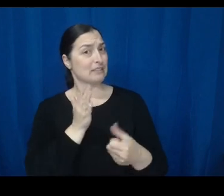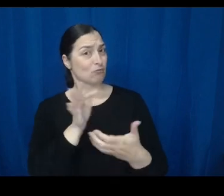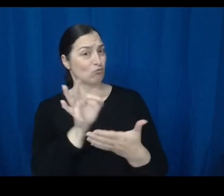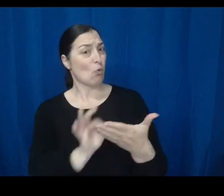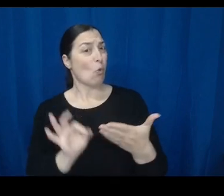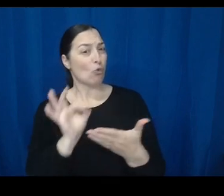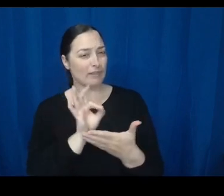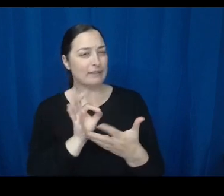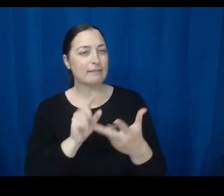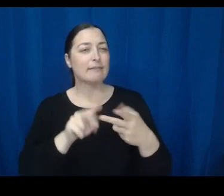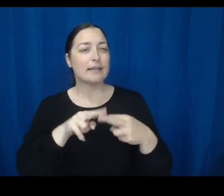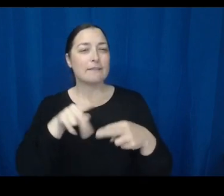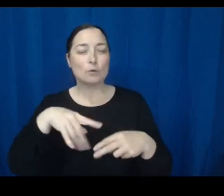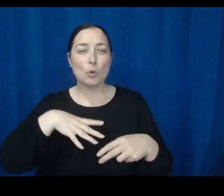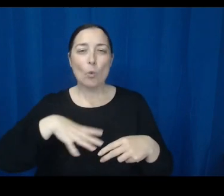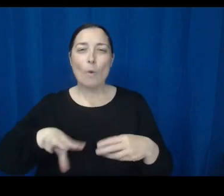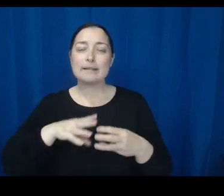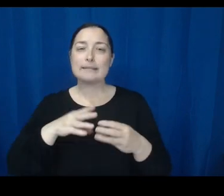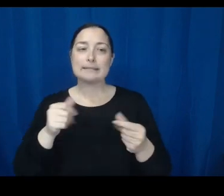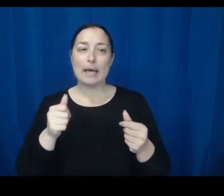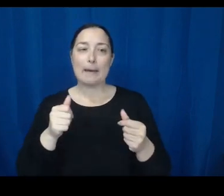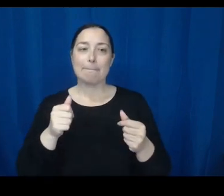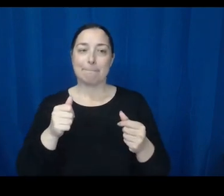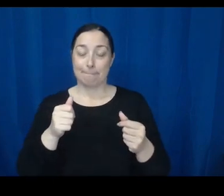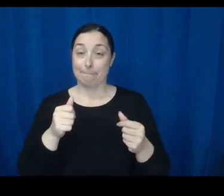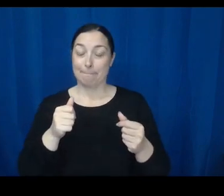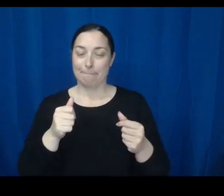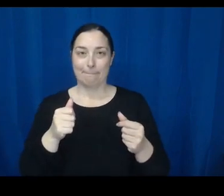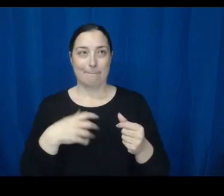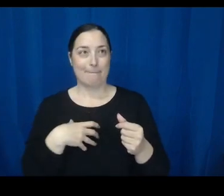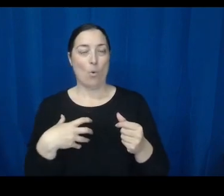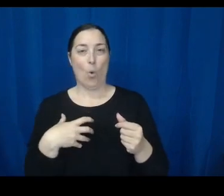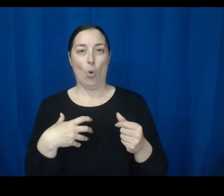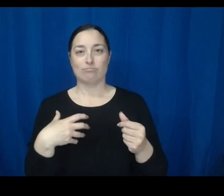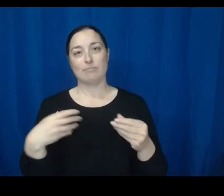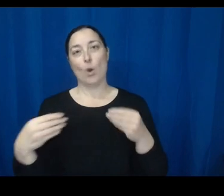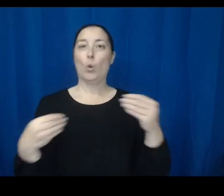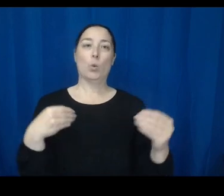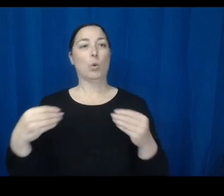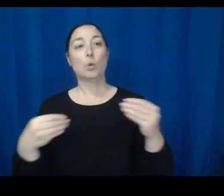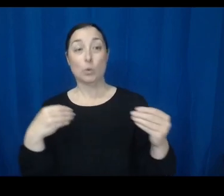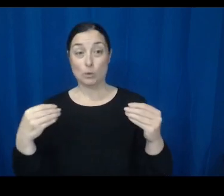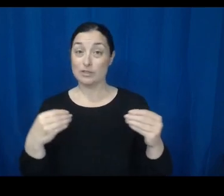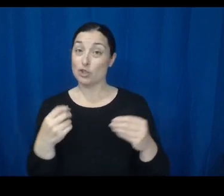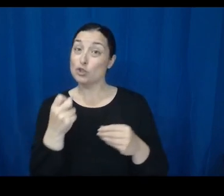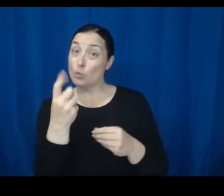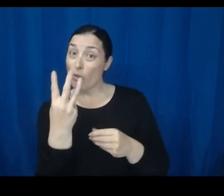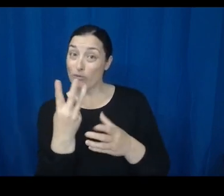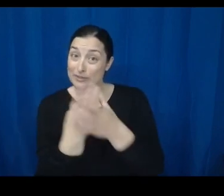make some interesting gesture drawings. Putting two or three drawing pencils together